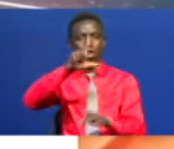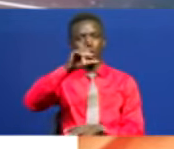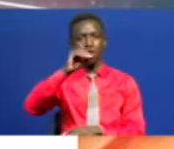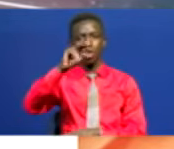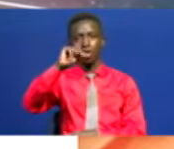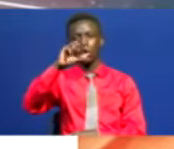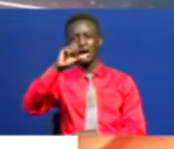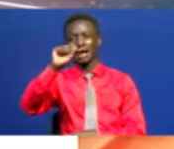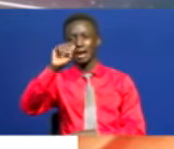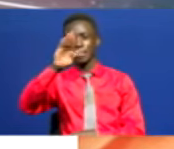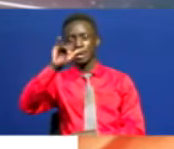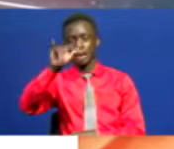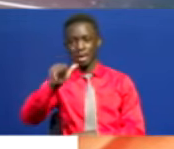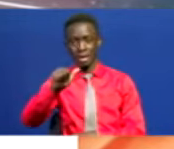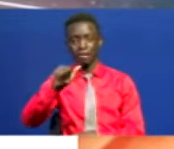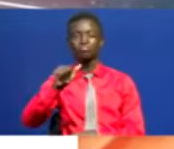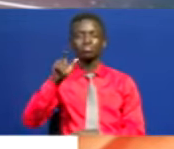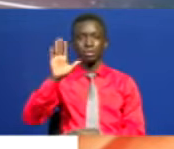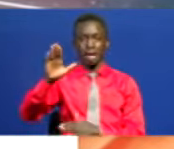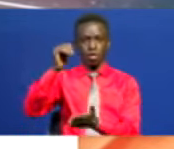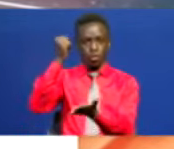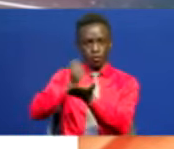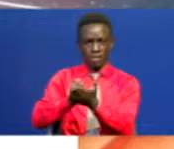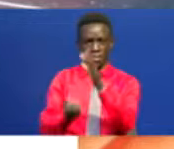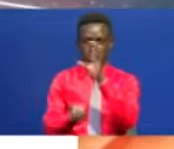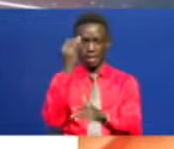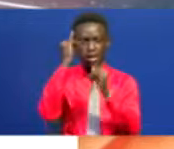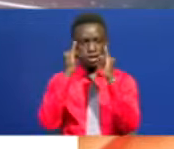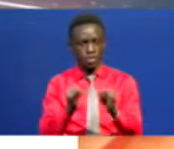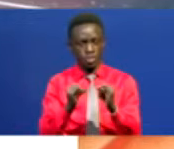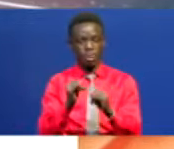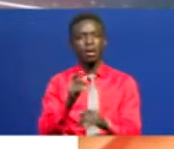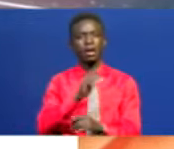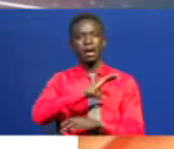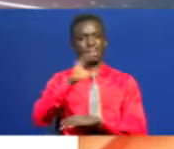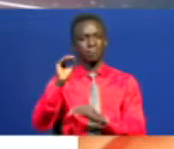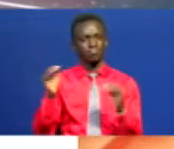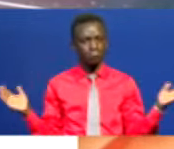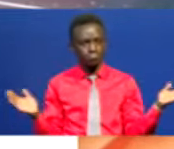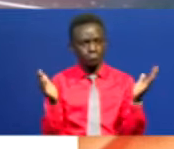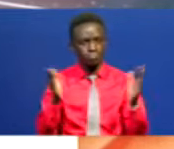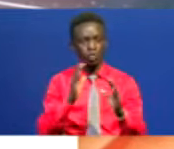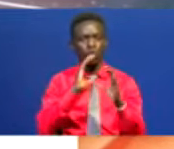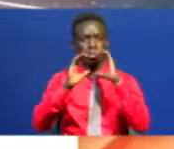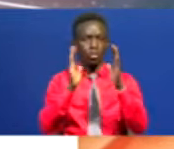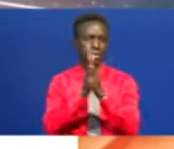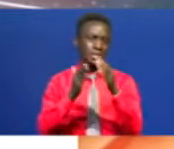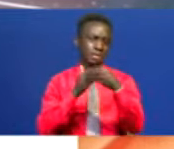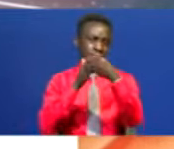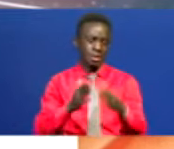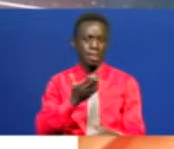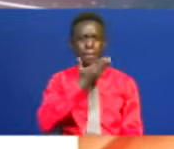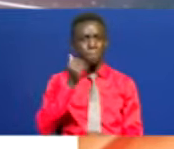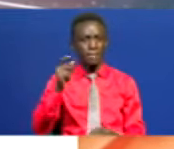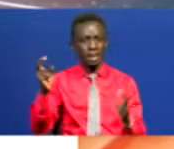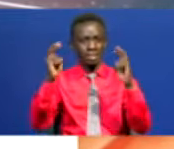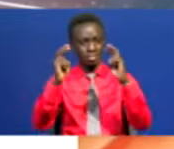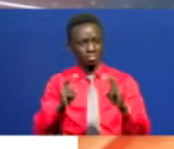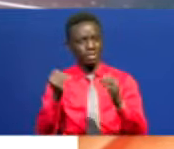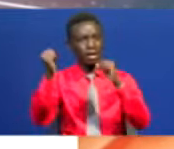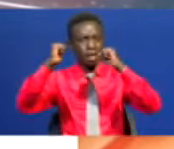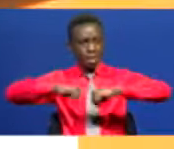Vicar, urged leaders participating in the dialogue to strike a common ground for the sake of the country.